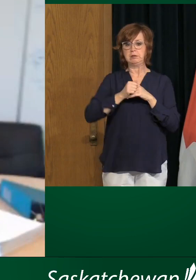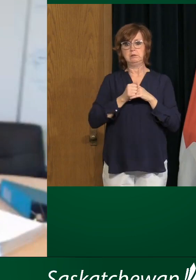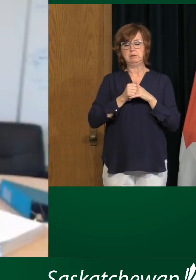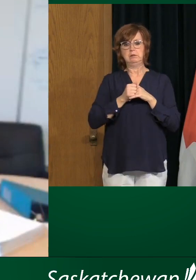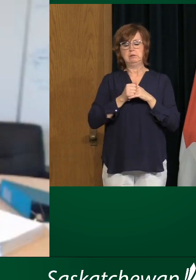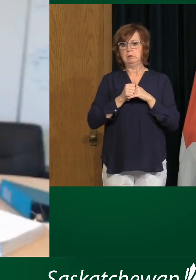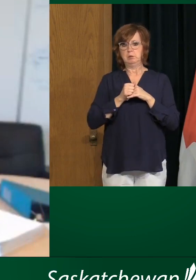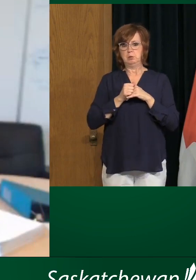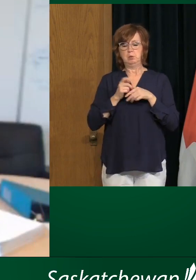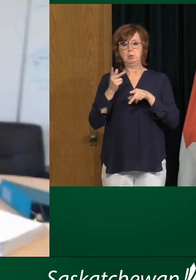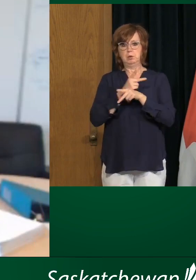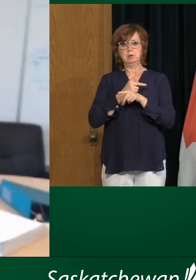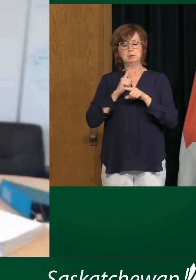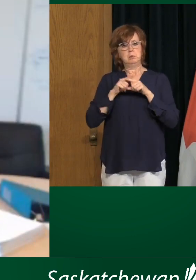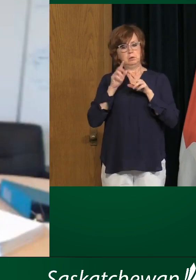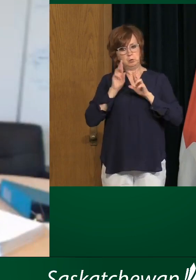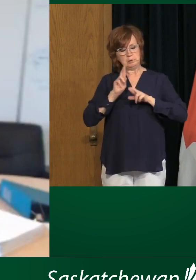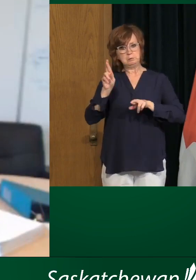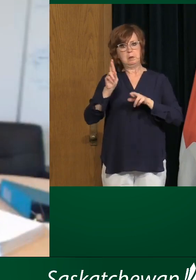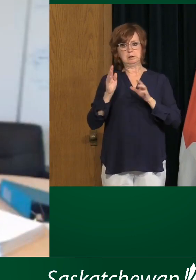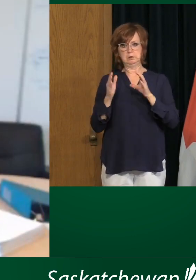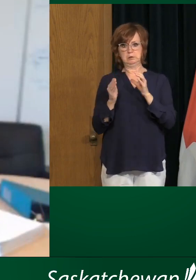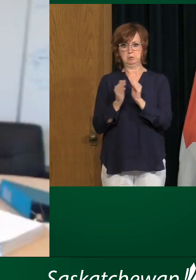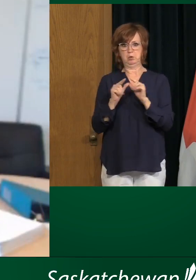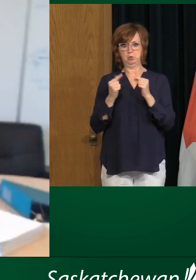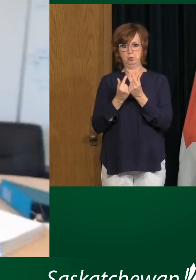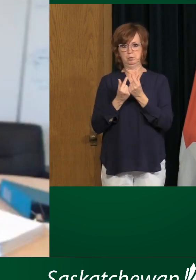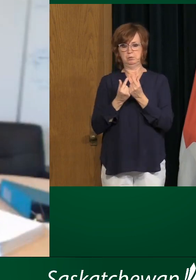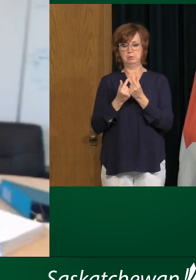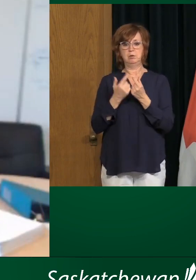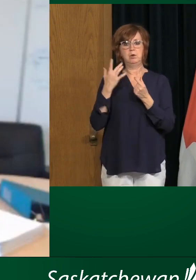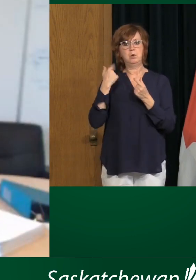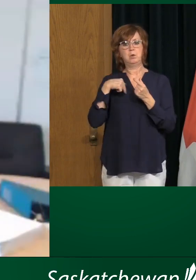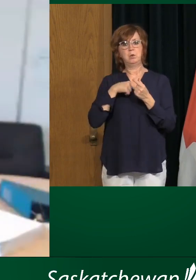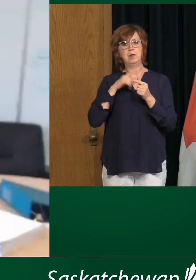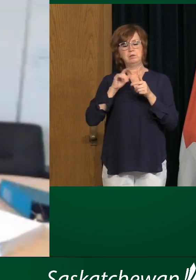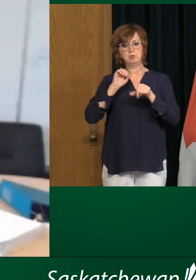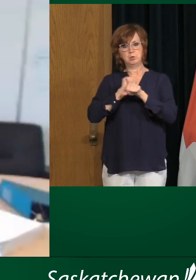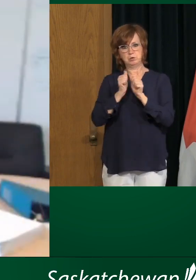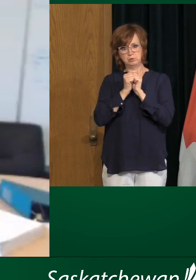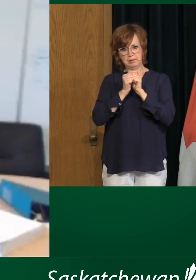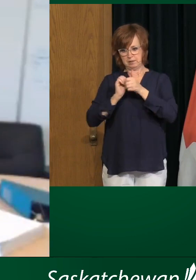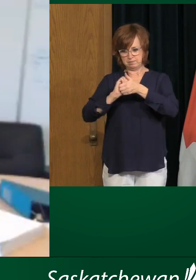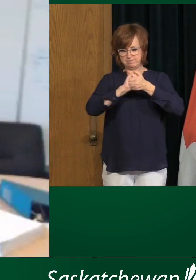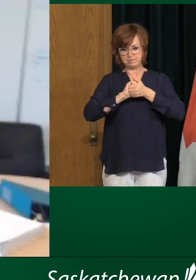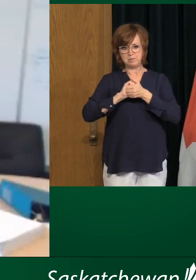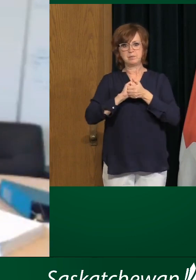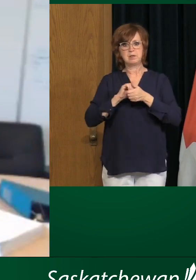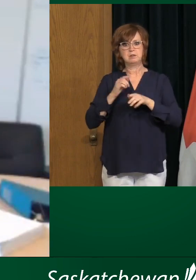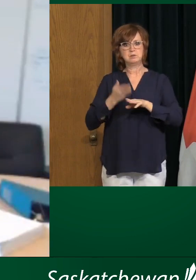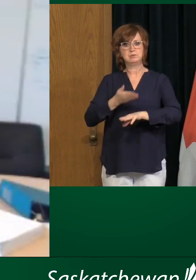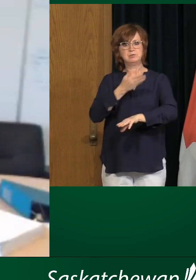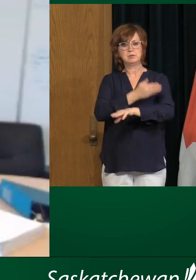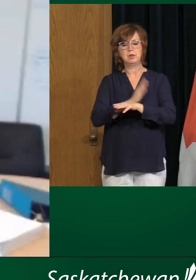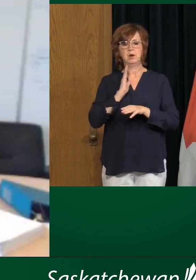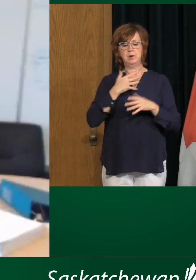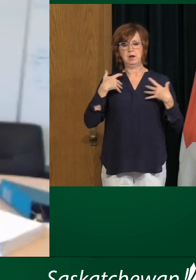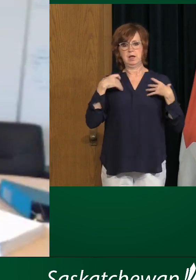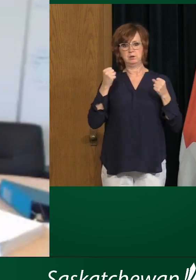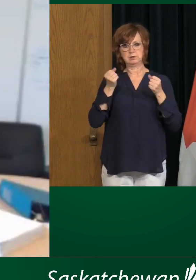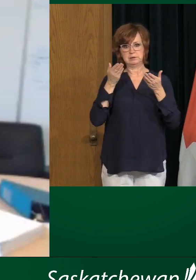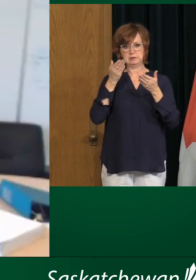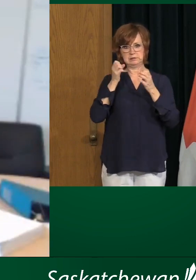we are learning from COVID-19 and makes our health system stronger. But it will take all of our efforts to make this a